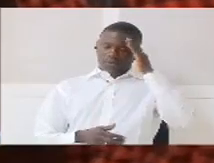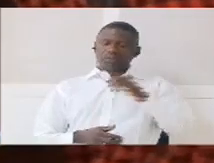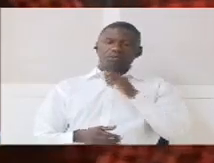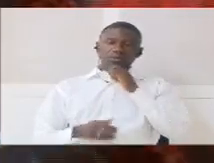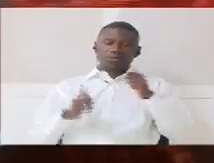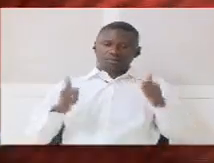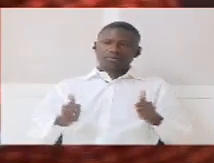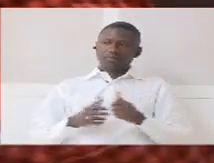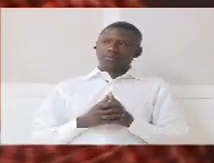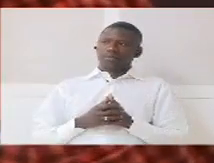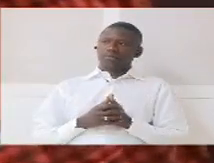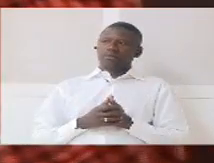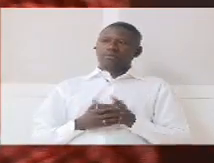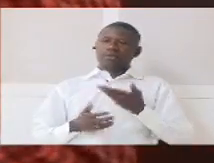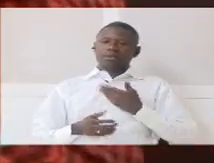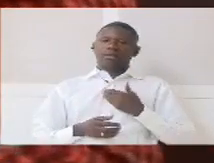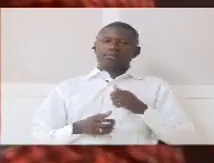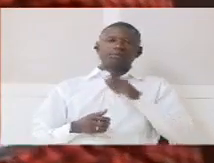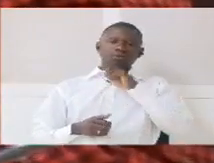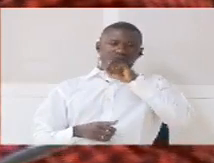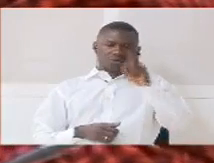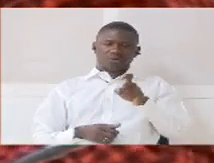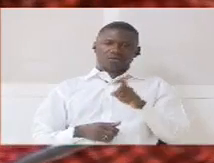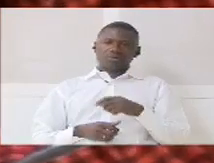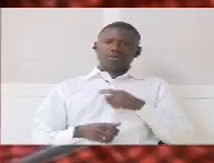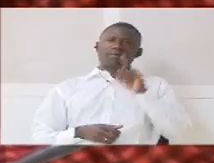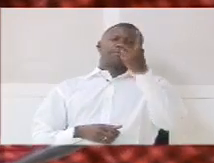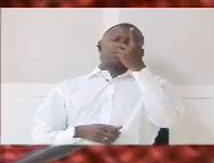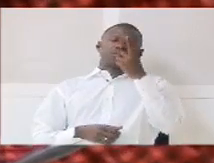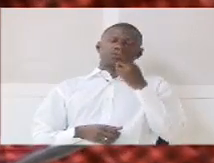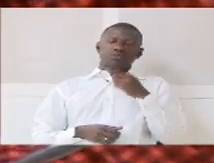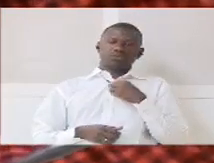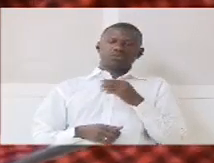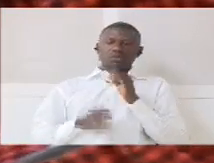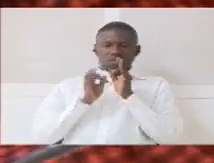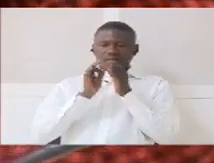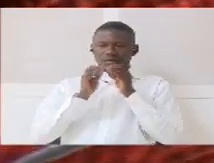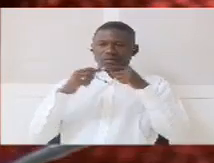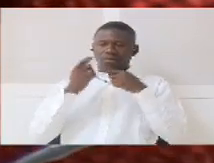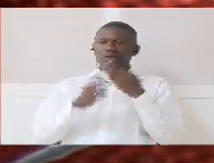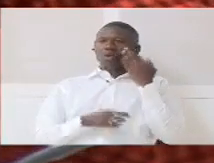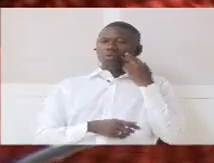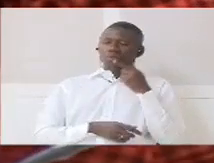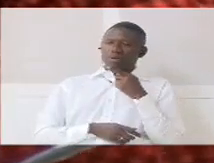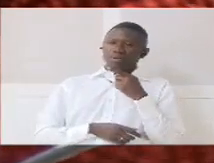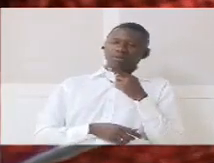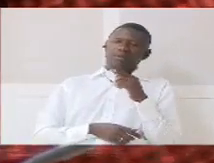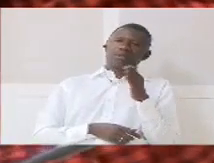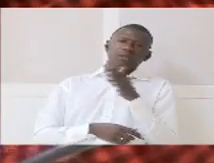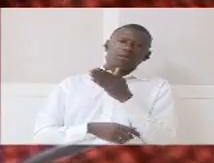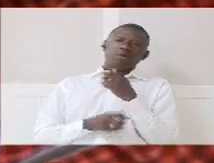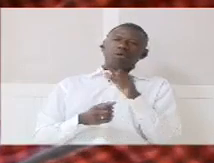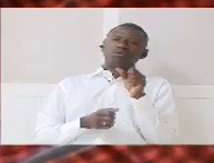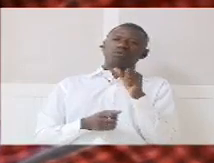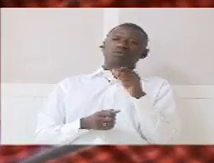I have a question. The first is you mentioned that when certain detainees